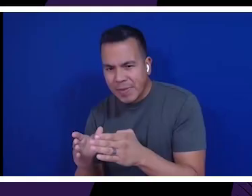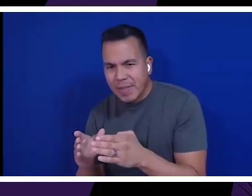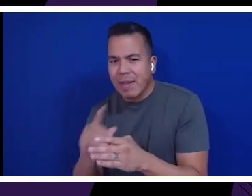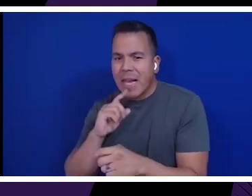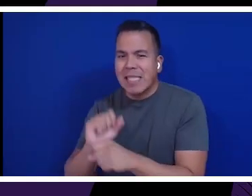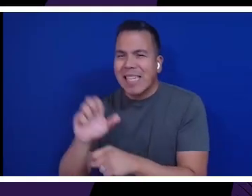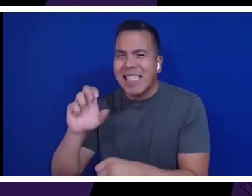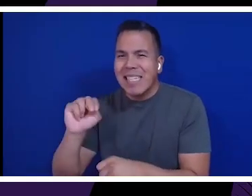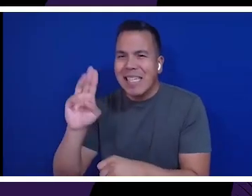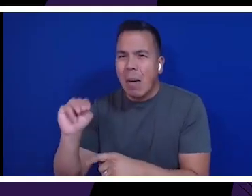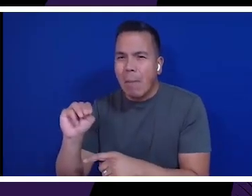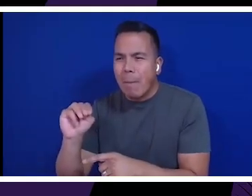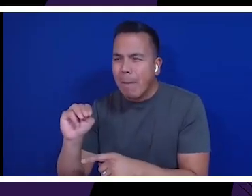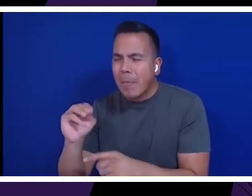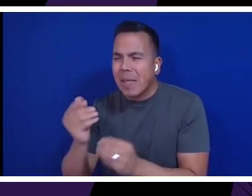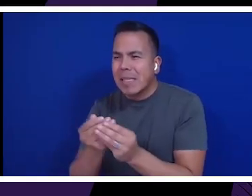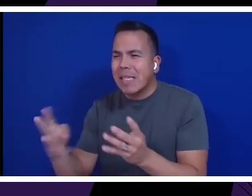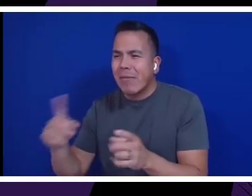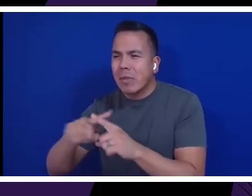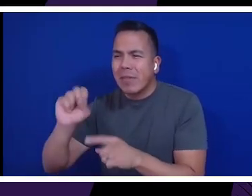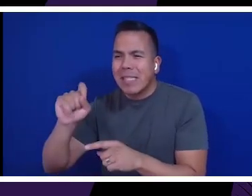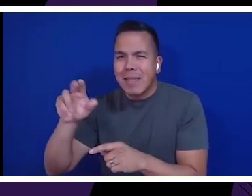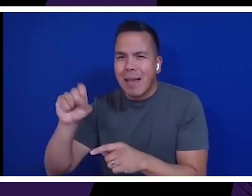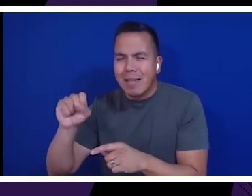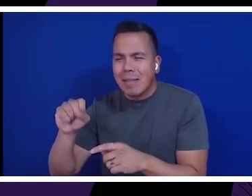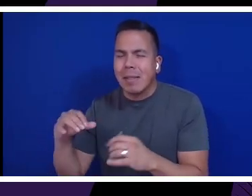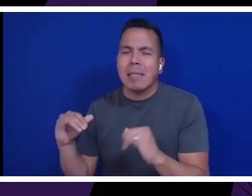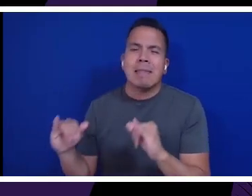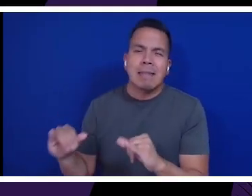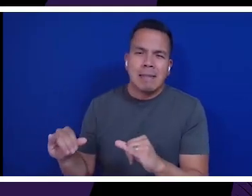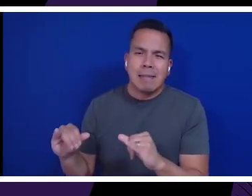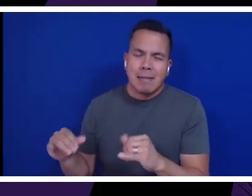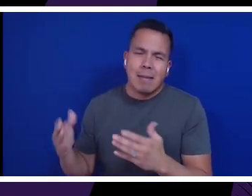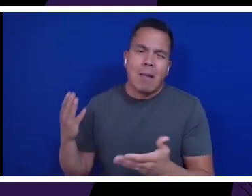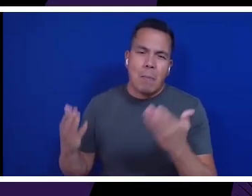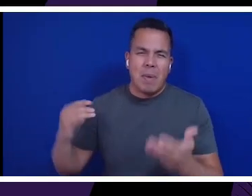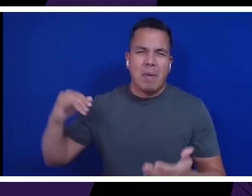different states. So yeah, I think maybe that